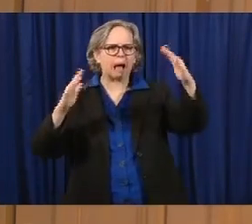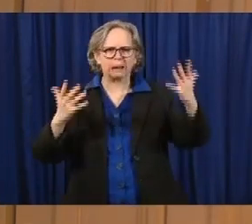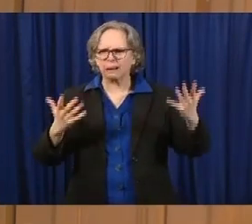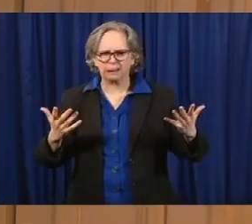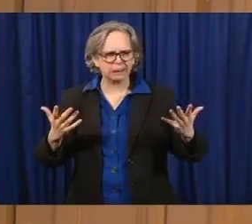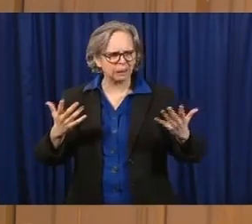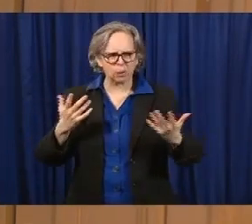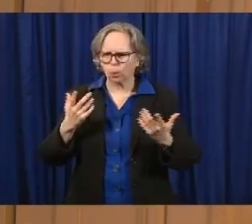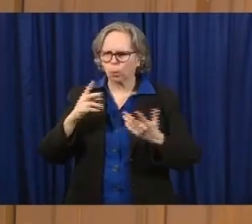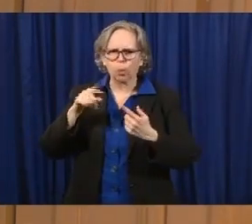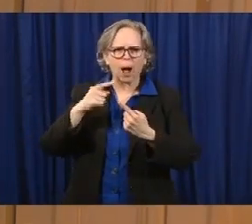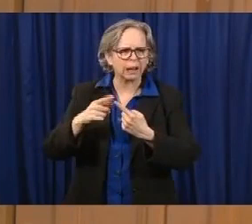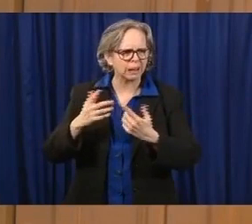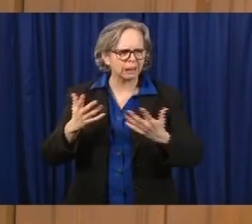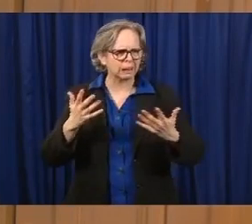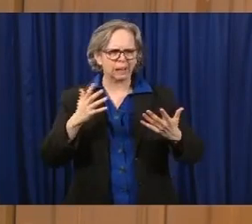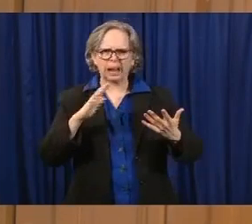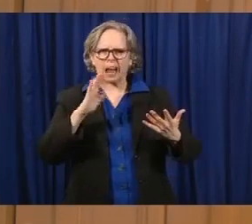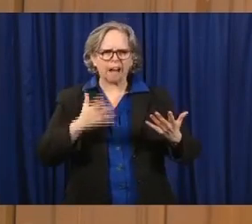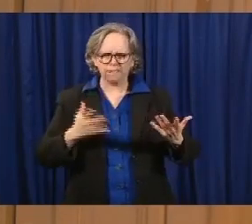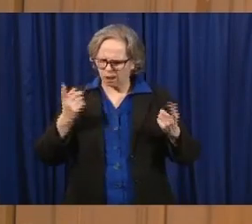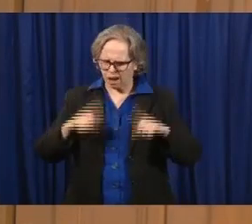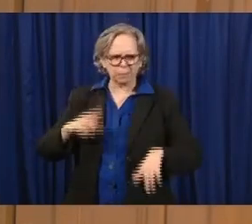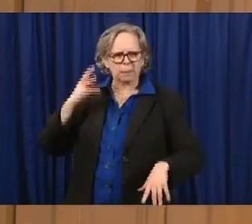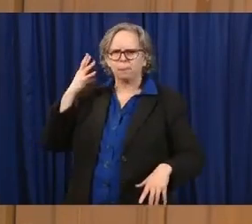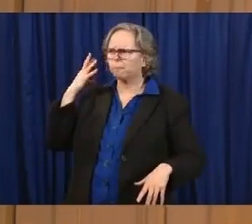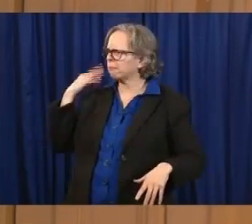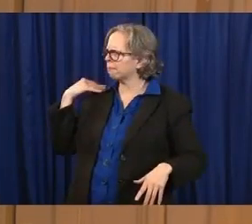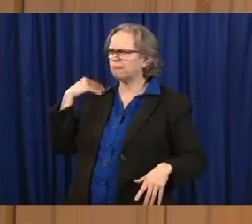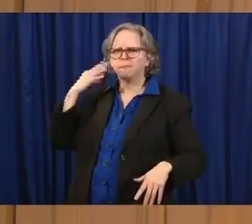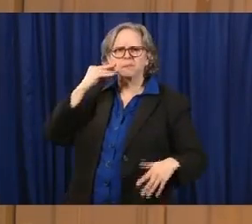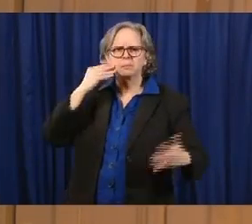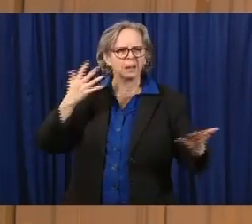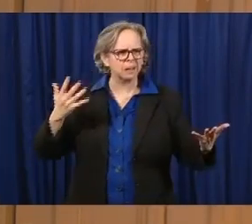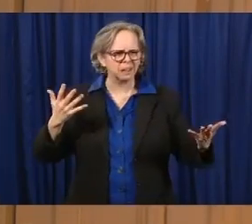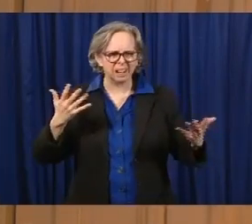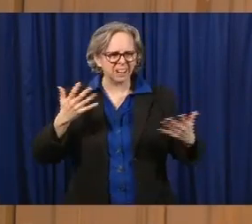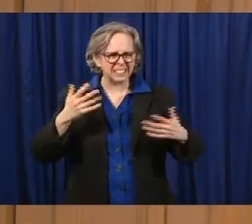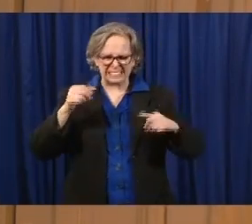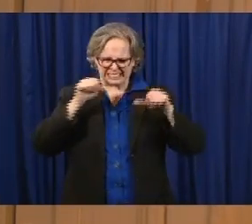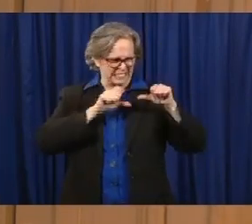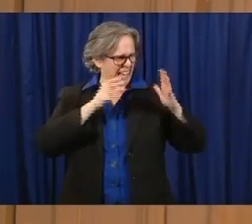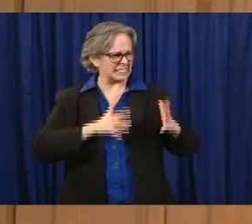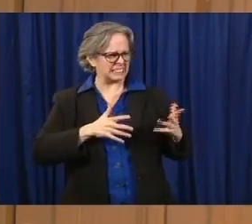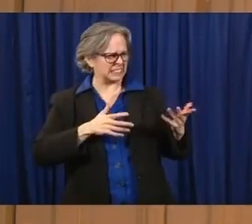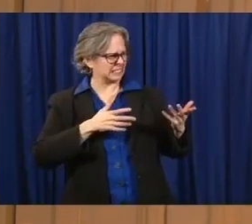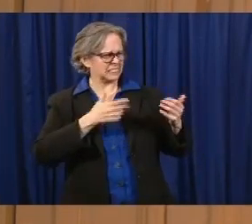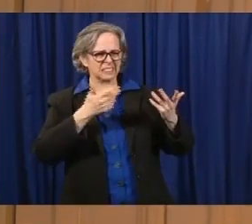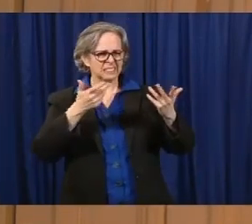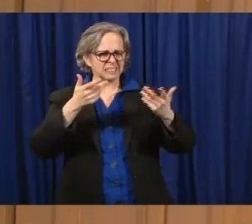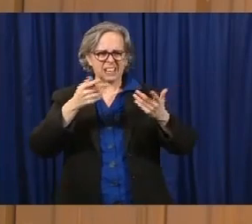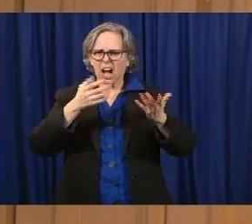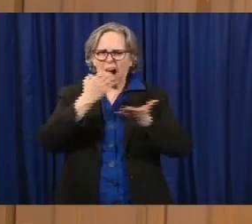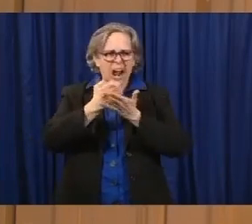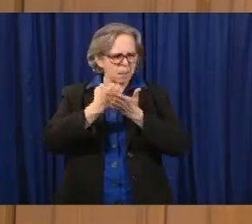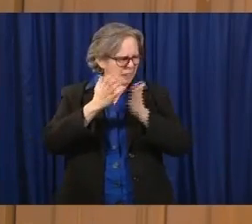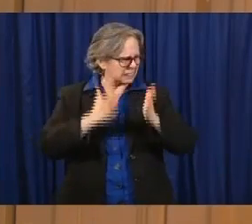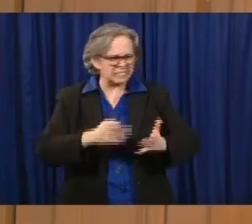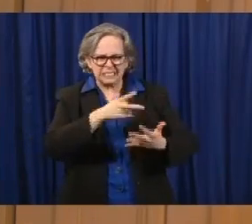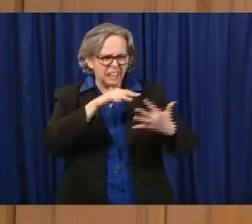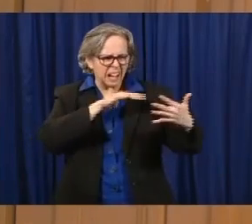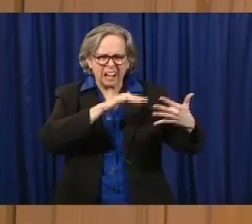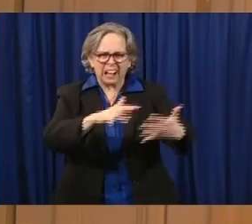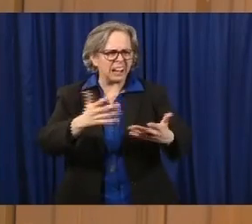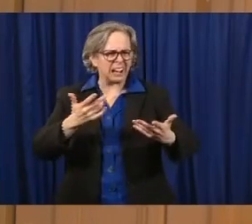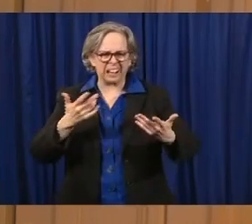unprecedented experience, and every scientist and every person in the world, every economist,